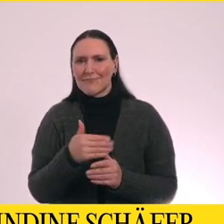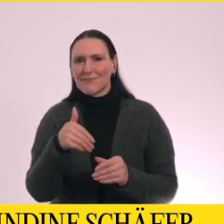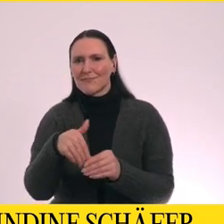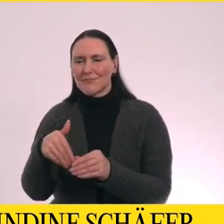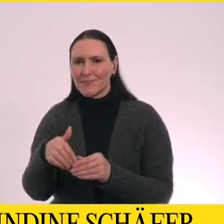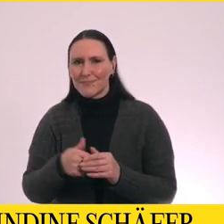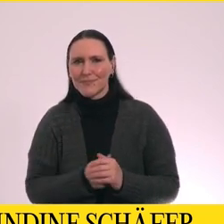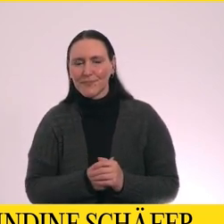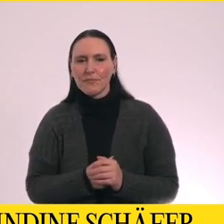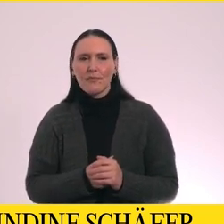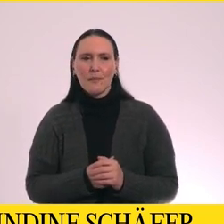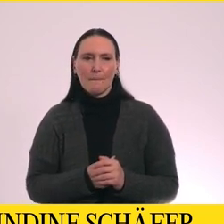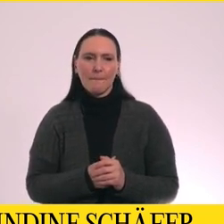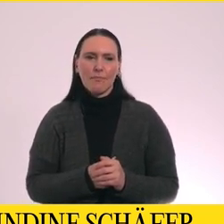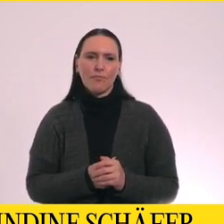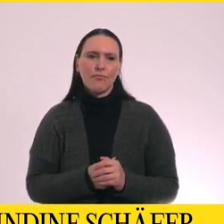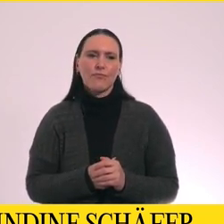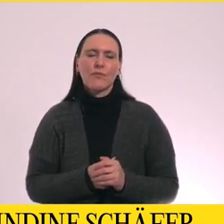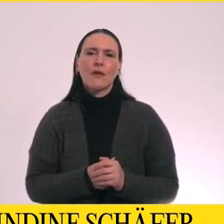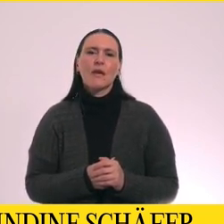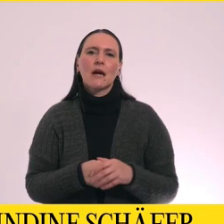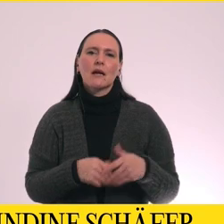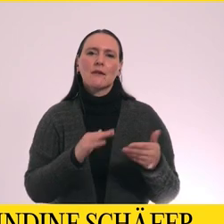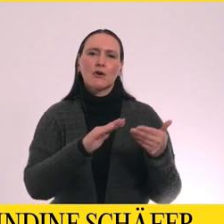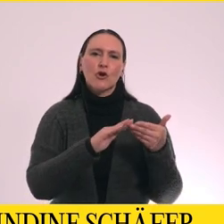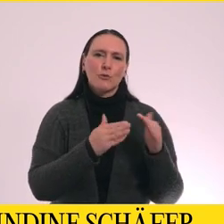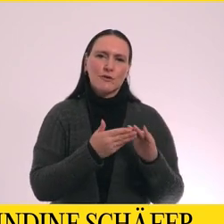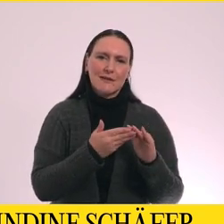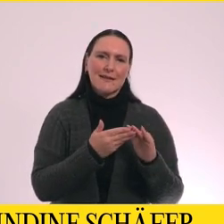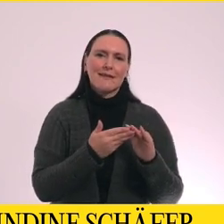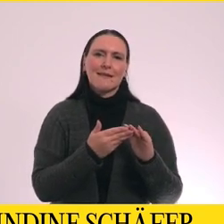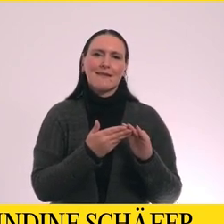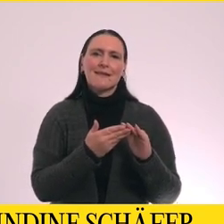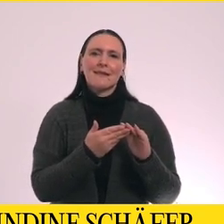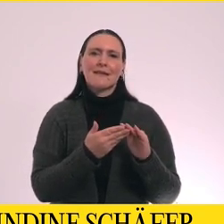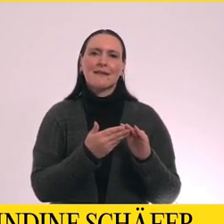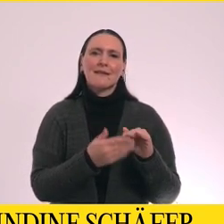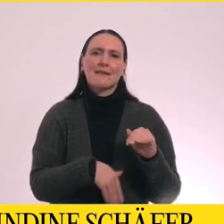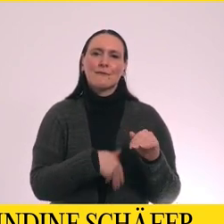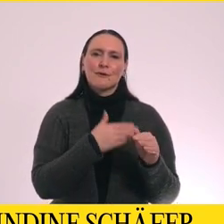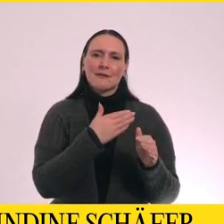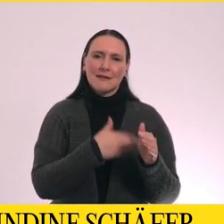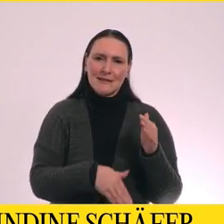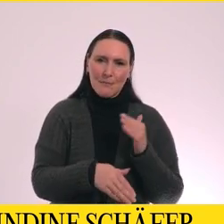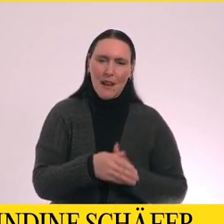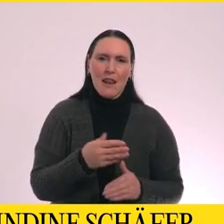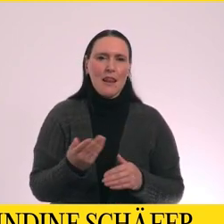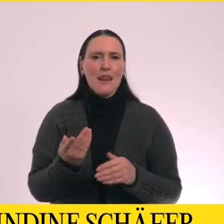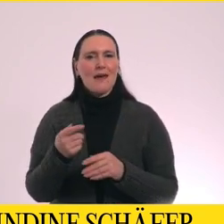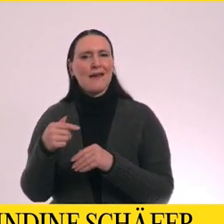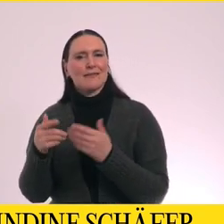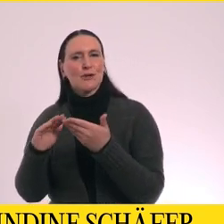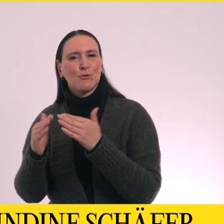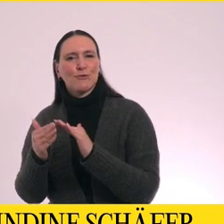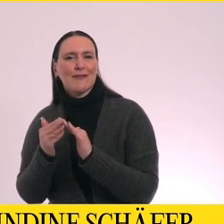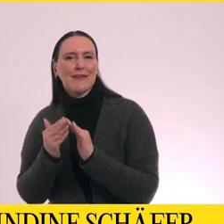neurodivergent and non-neurodivergent communities, or disabled and non-disabled communities. So it's very, very important